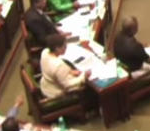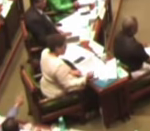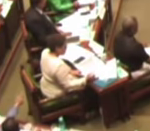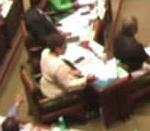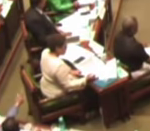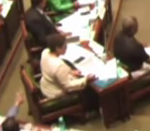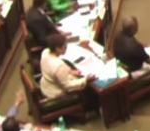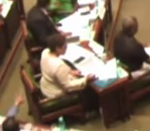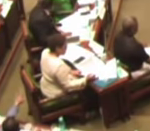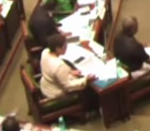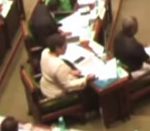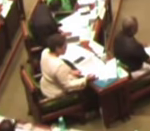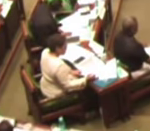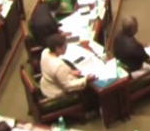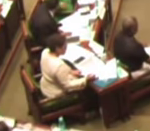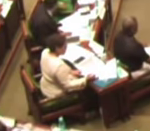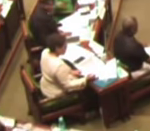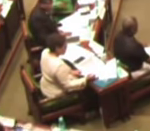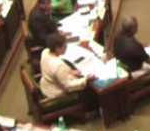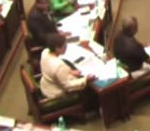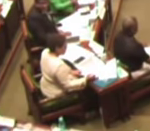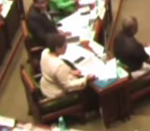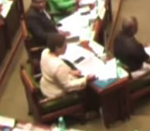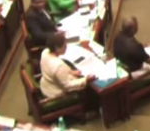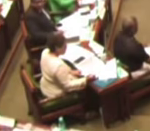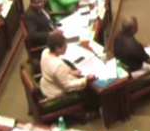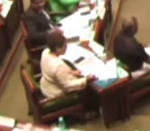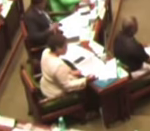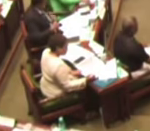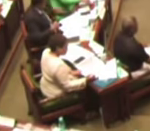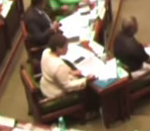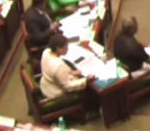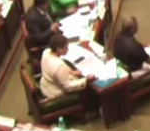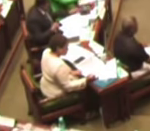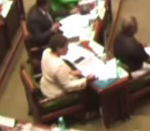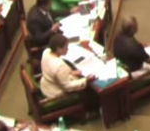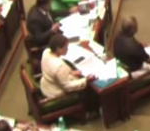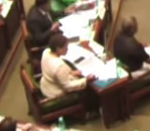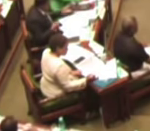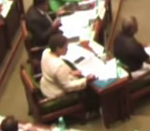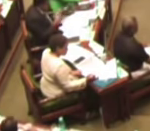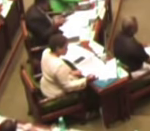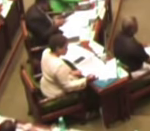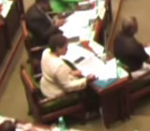Thank you, Mr. Speaker. Mr. Speaker, today